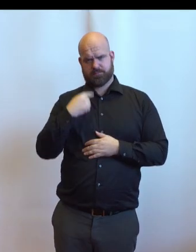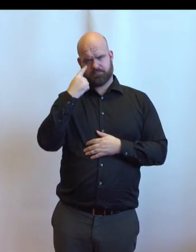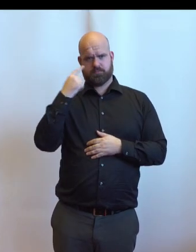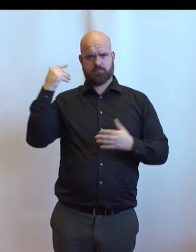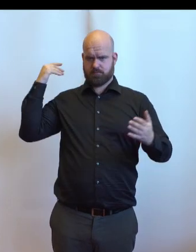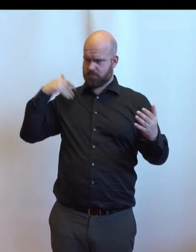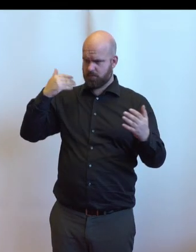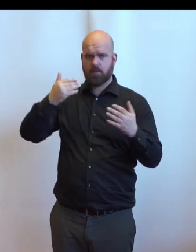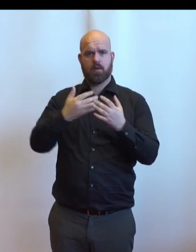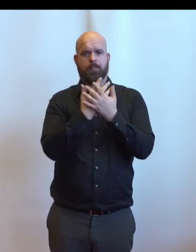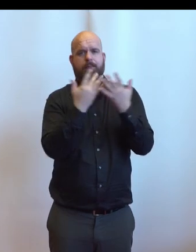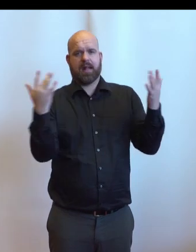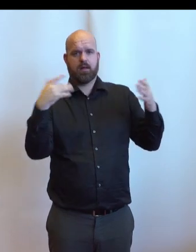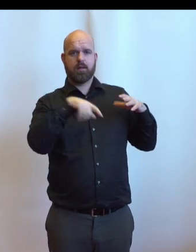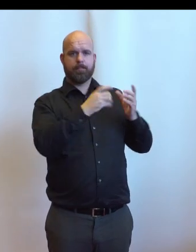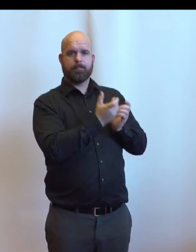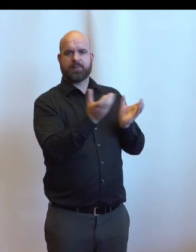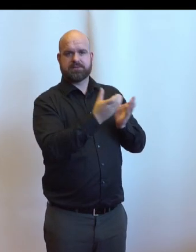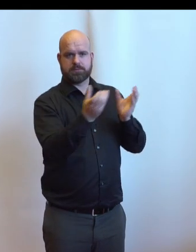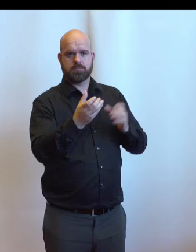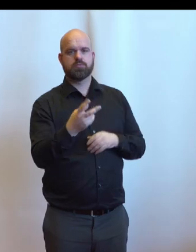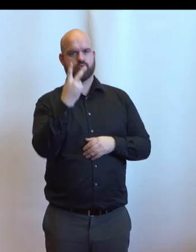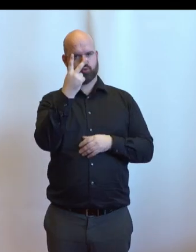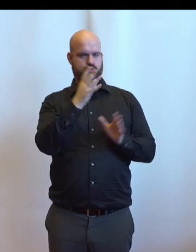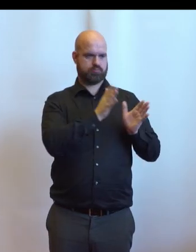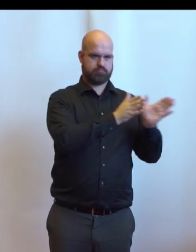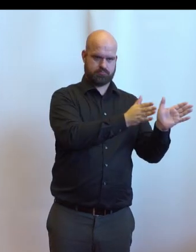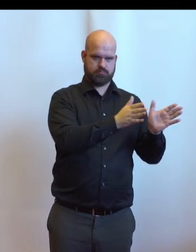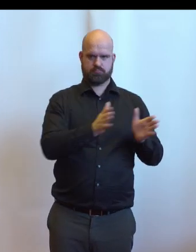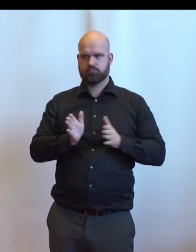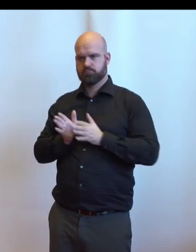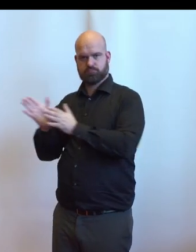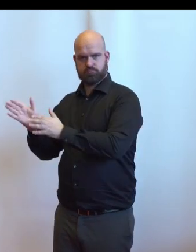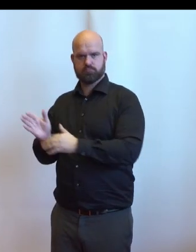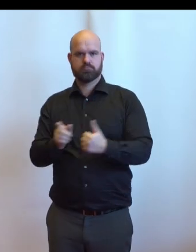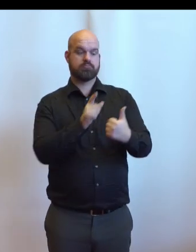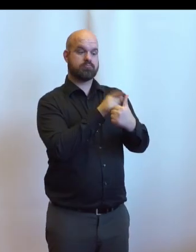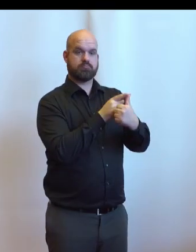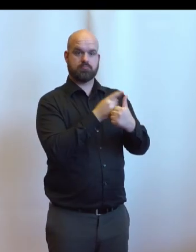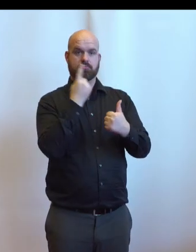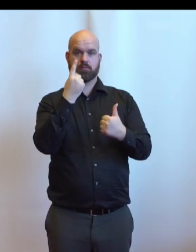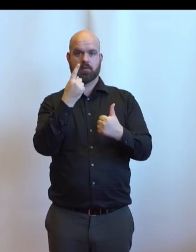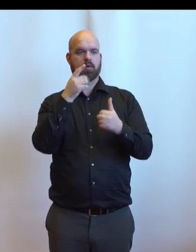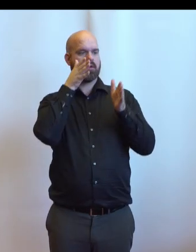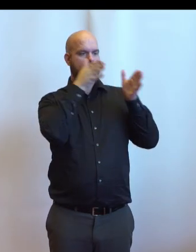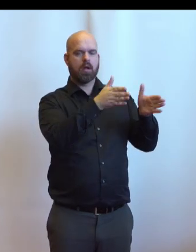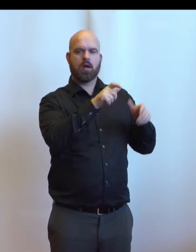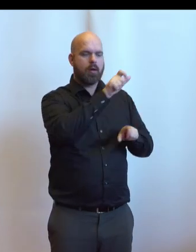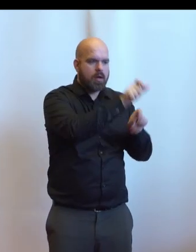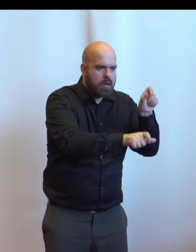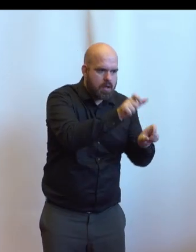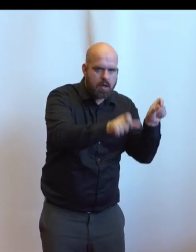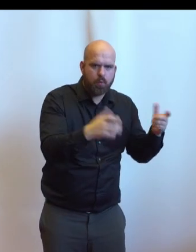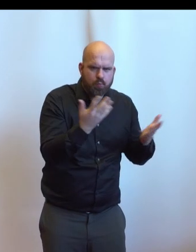two separate sections, one doing user experience, one doing accessibility. We bring them together, and that's really important because we want to